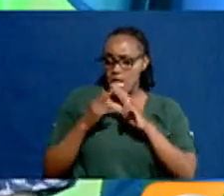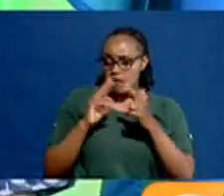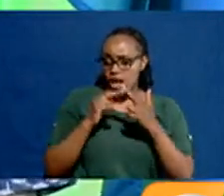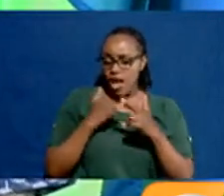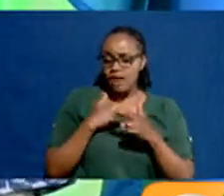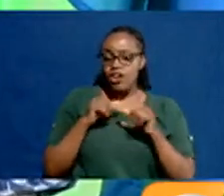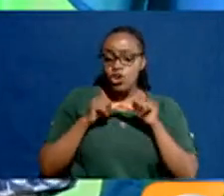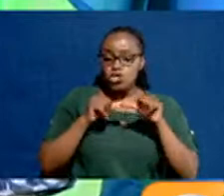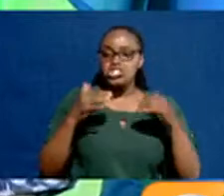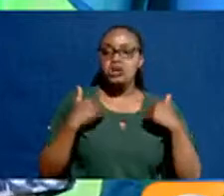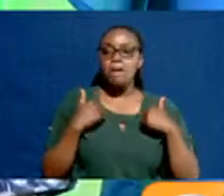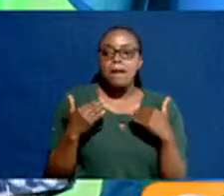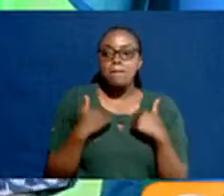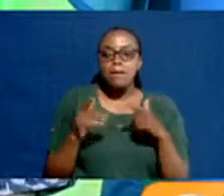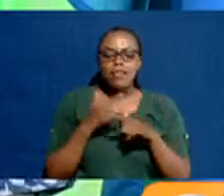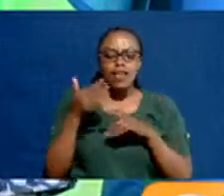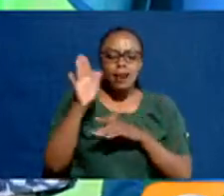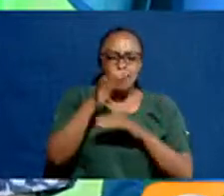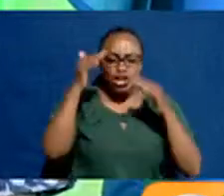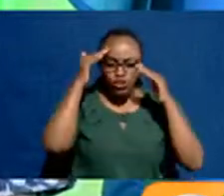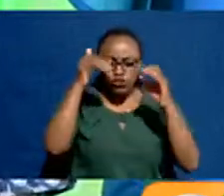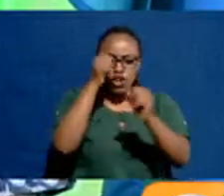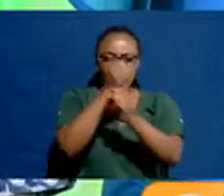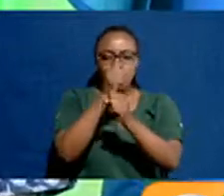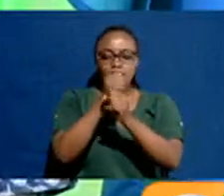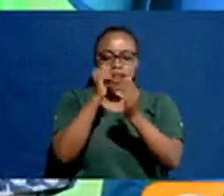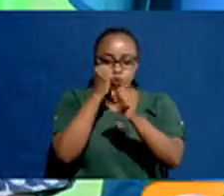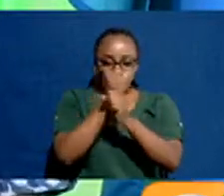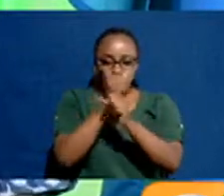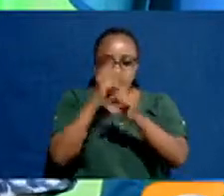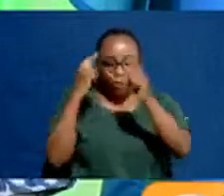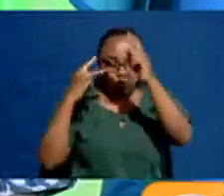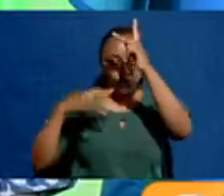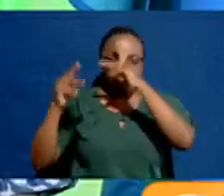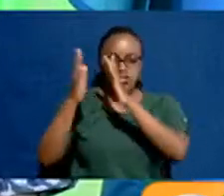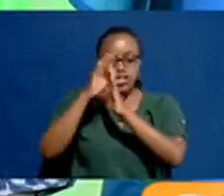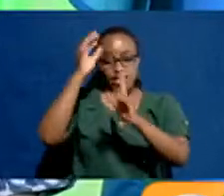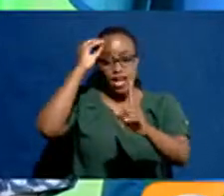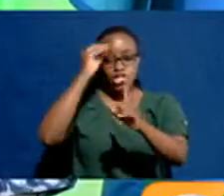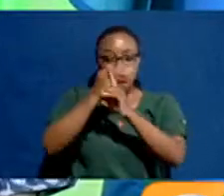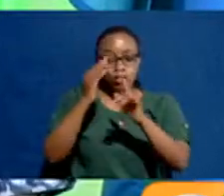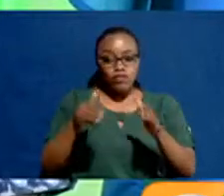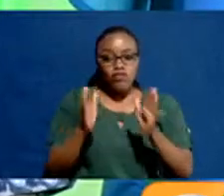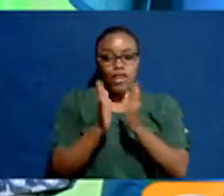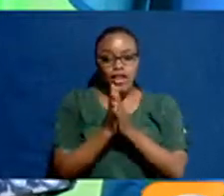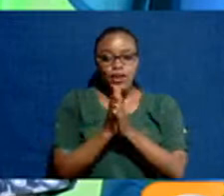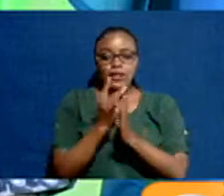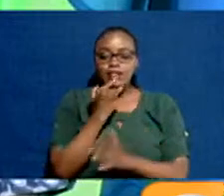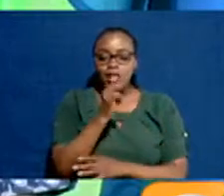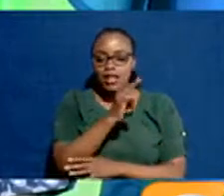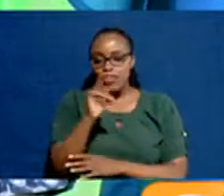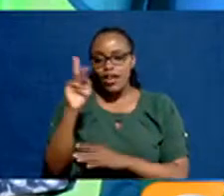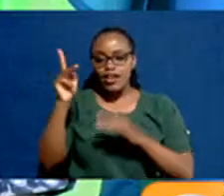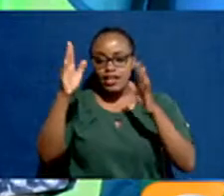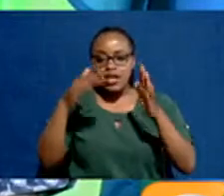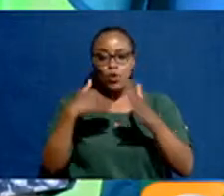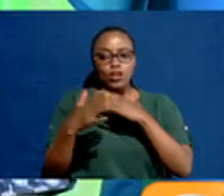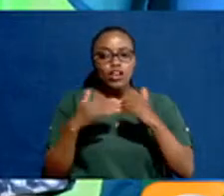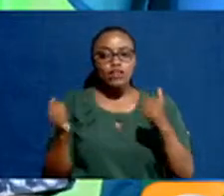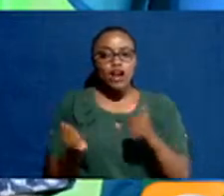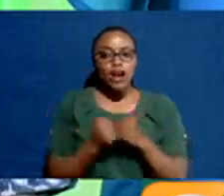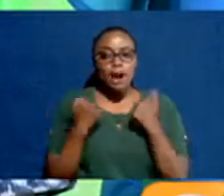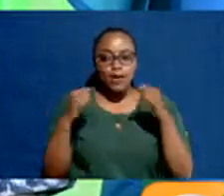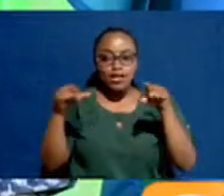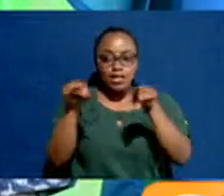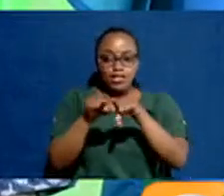denial and get back to work and work professionally and objectively and report to the people of Kenya the happenings as